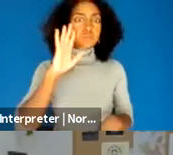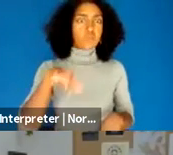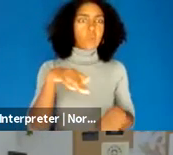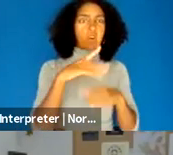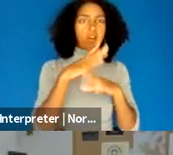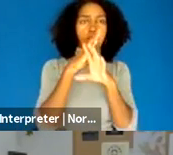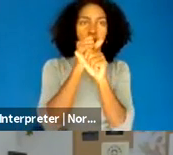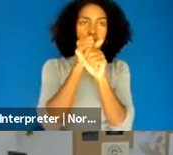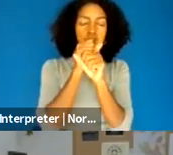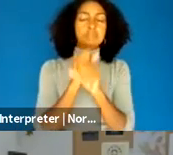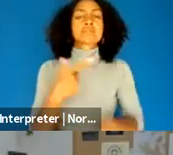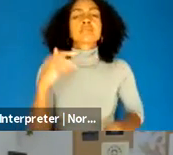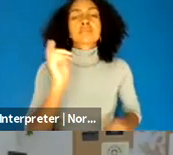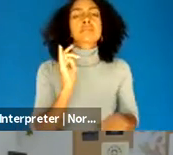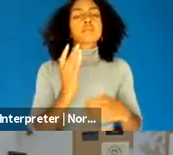I also suggested like